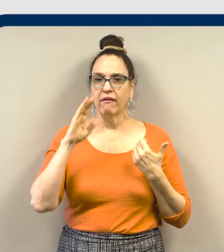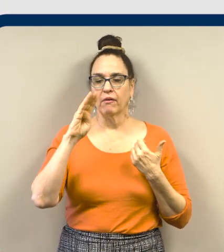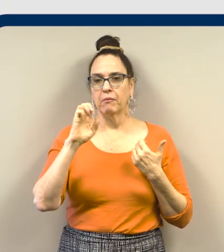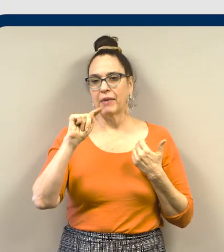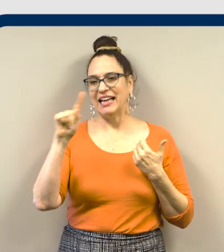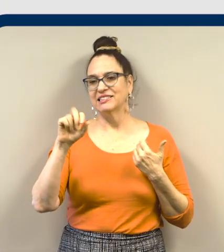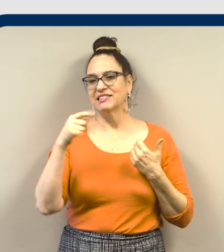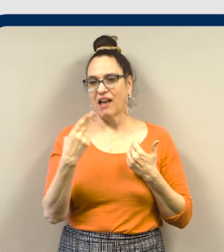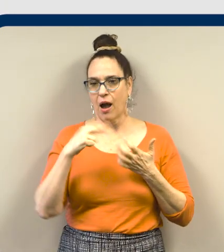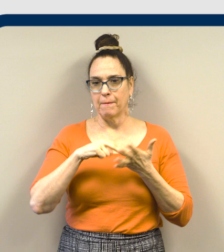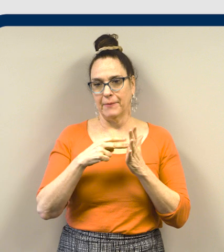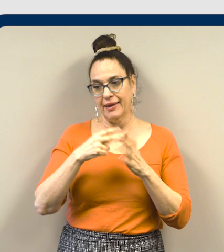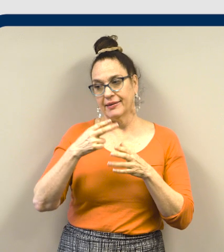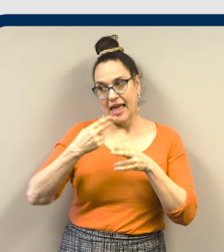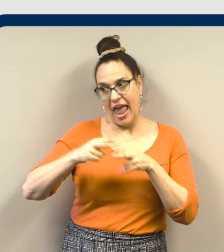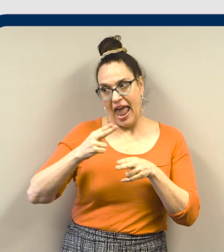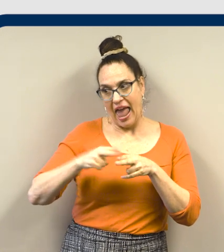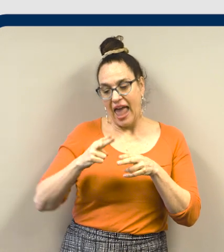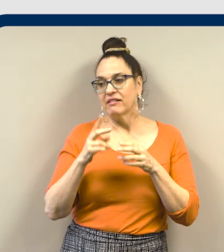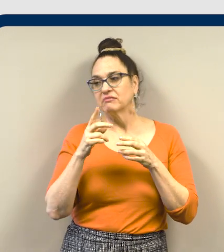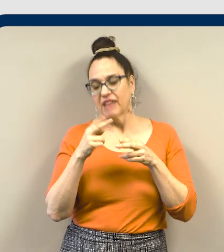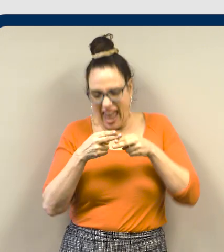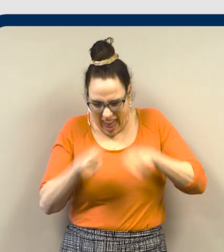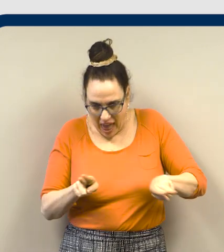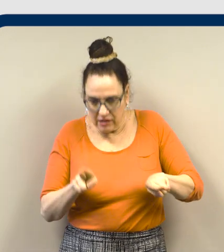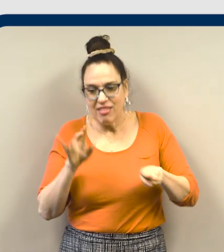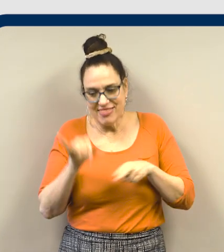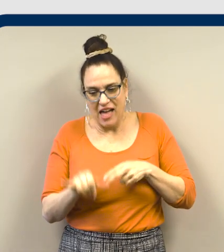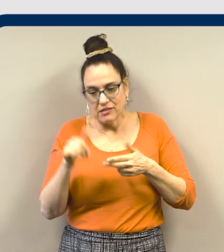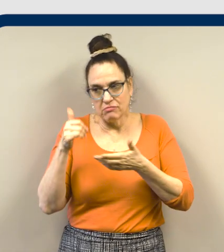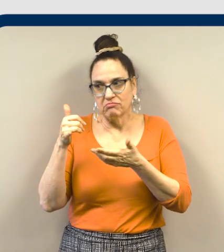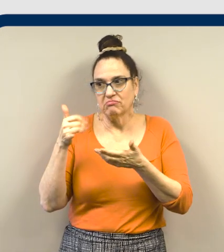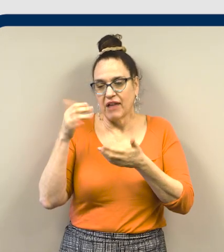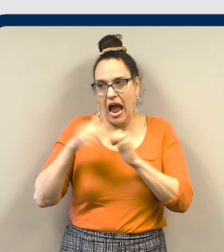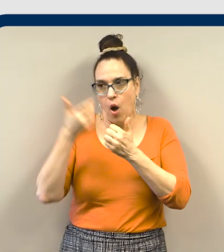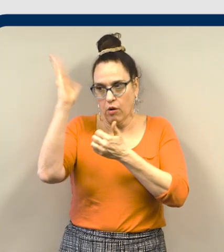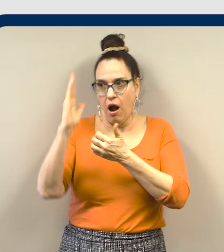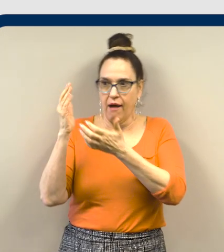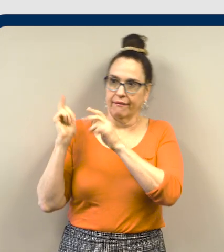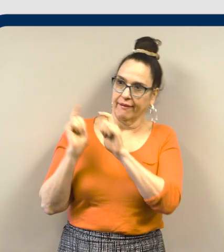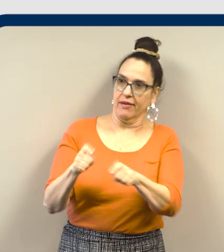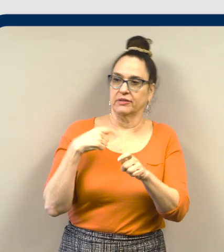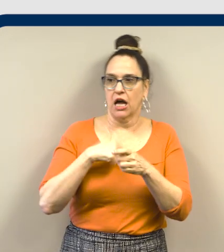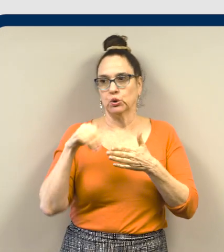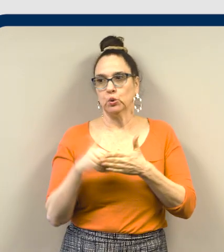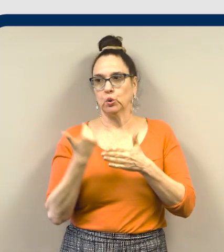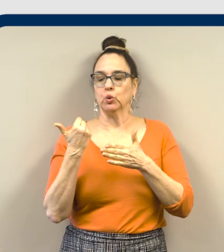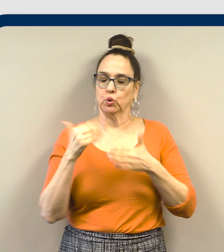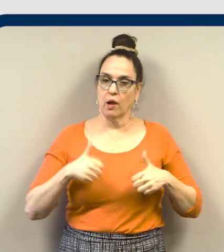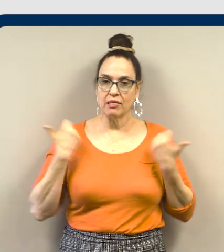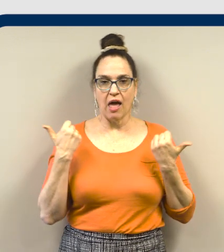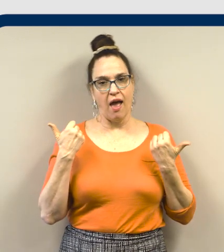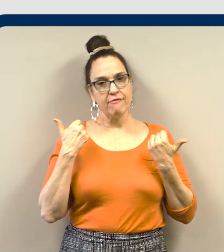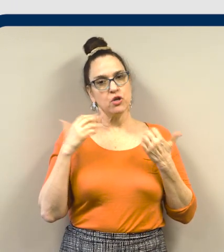egg, reminds us of how God protected and nurtured the Israelites, as one would an egg, ensuring us a new